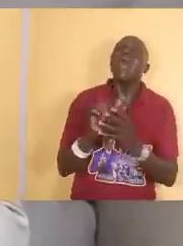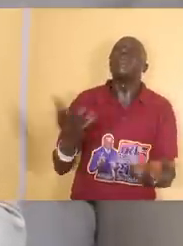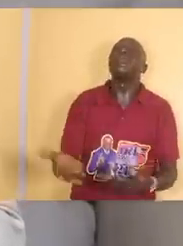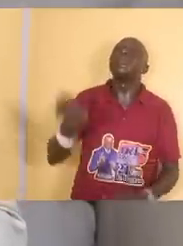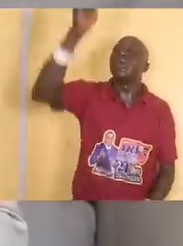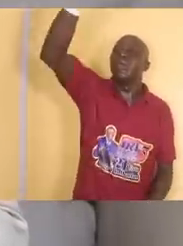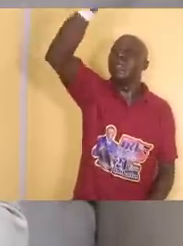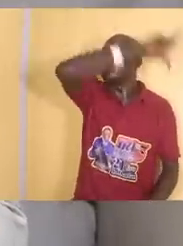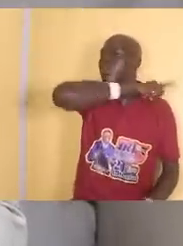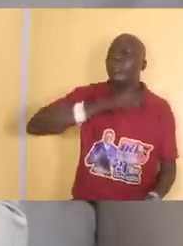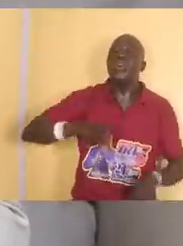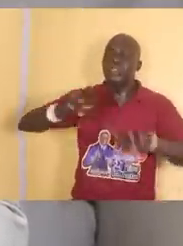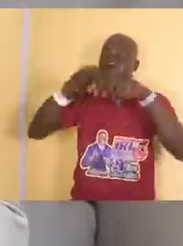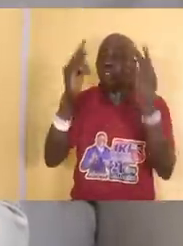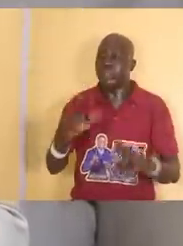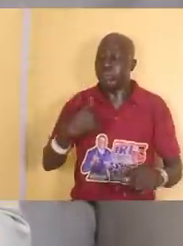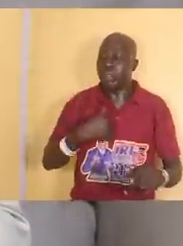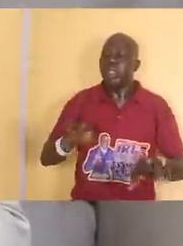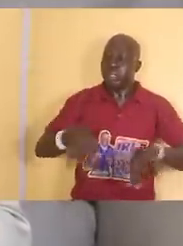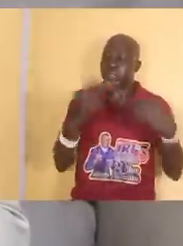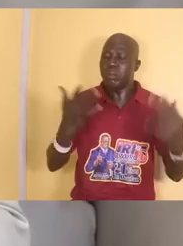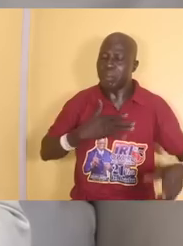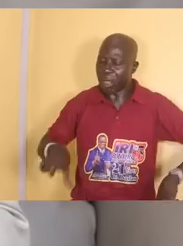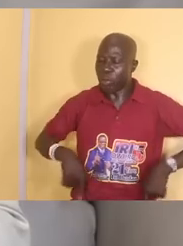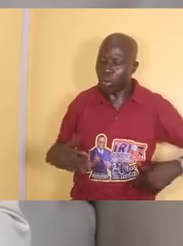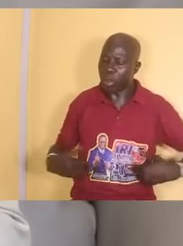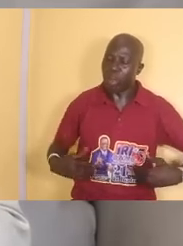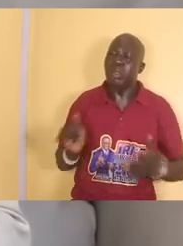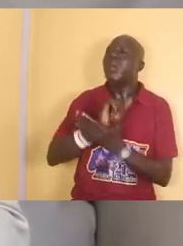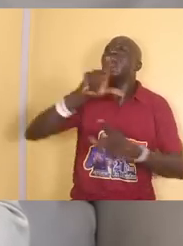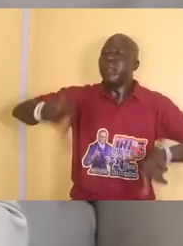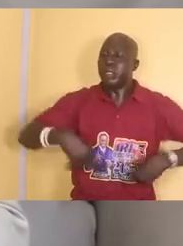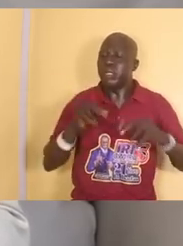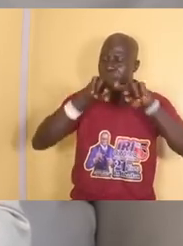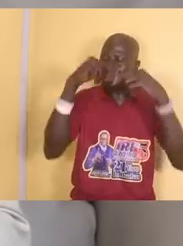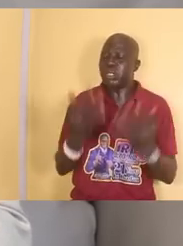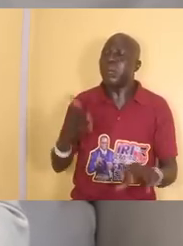Lord, redeem me. Redeem my womb. Redeem my job. Redeem my bread.